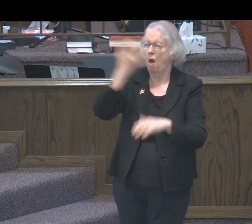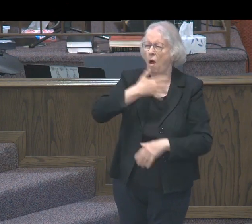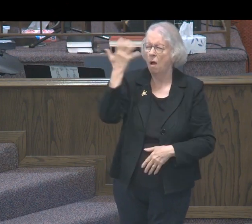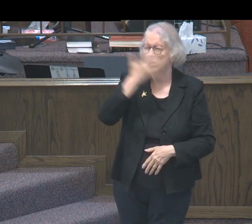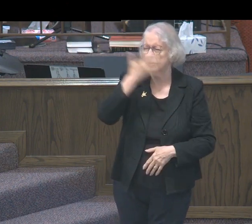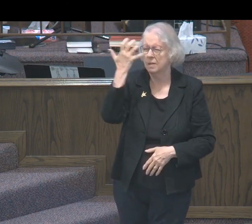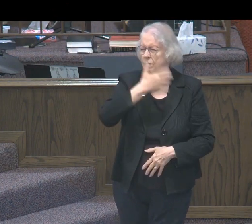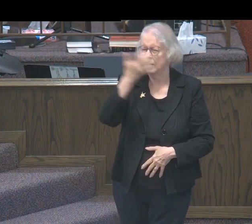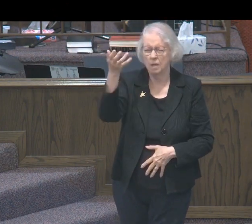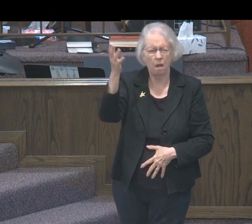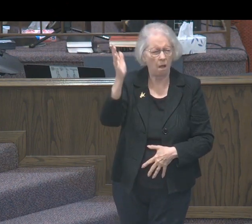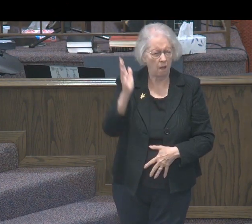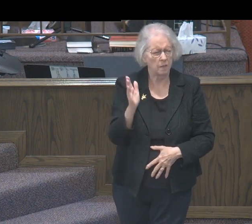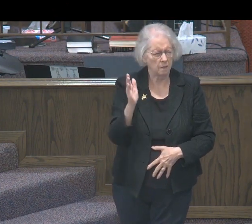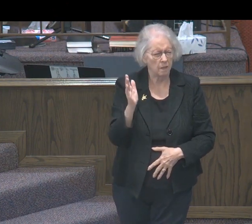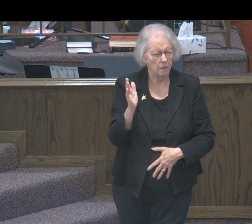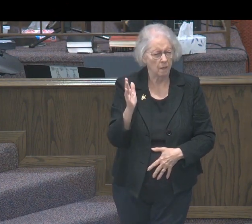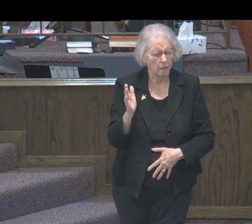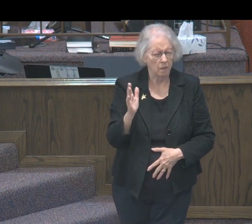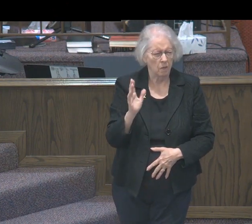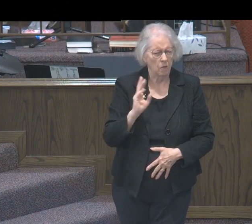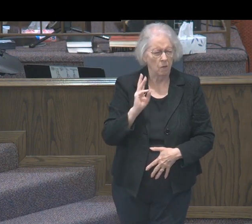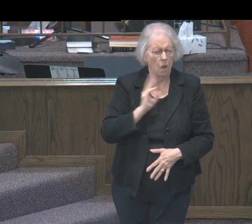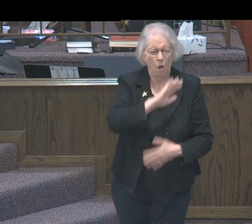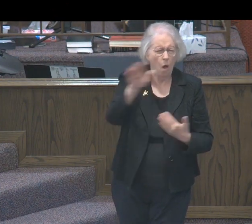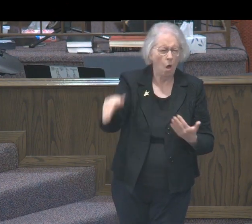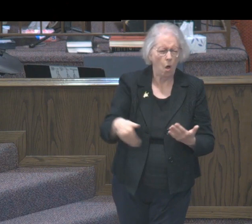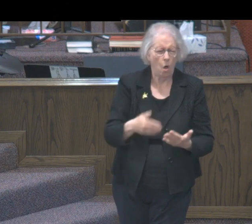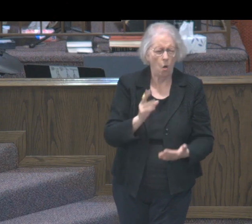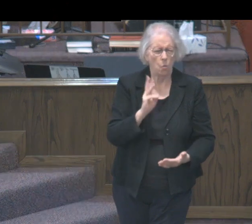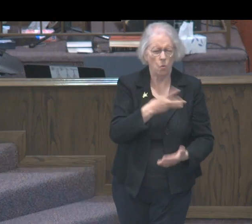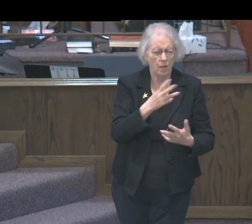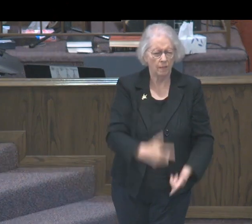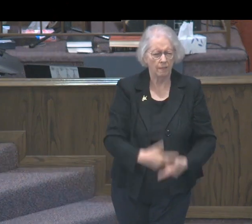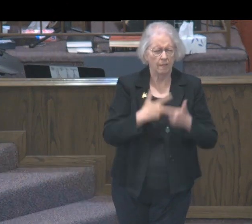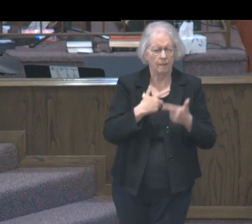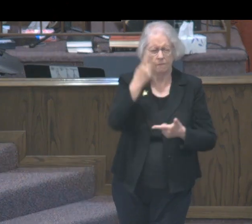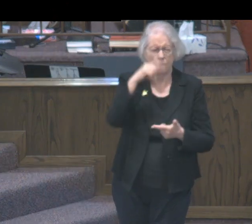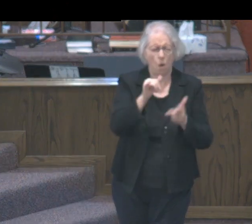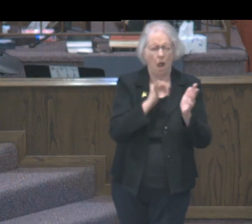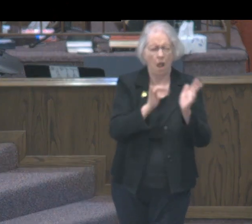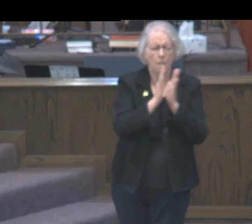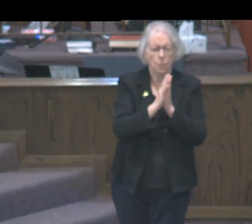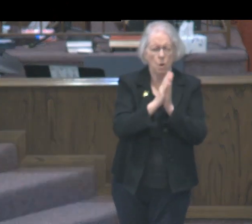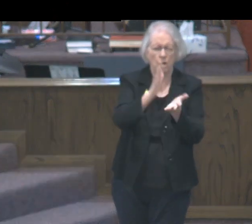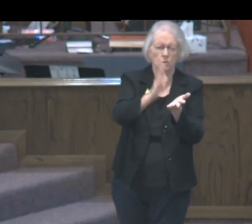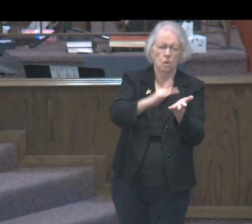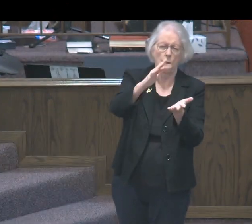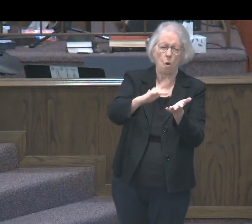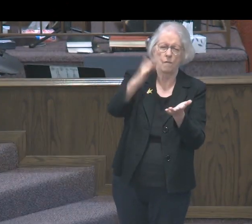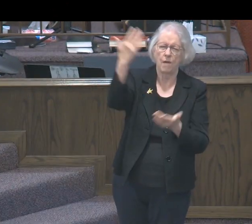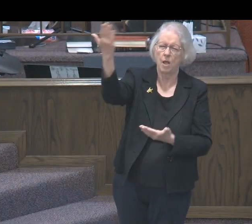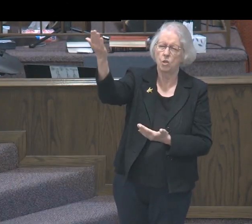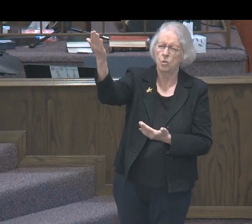praise today. God, all that we live for, I pray, is to glorify you.